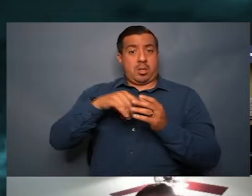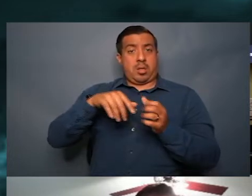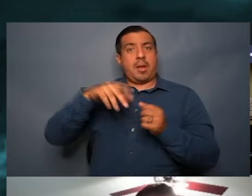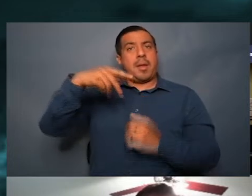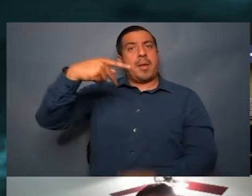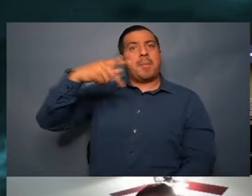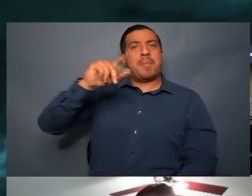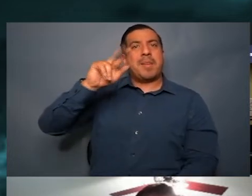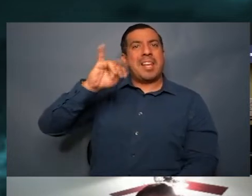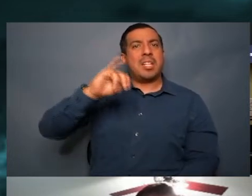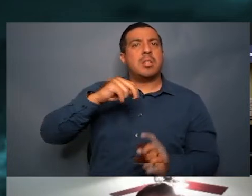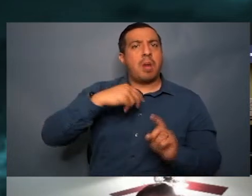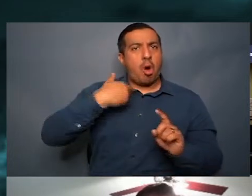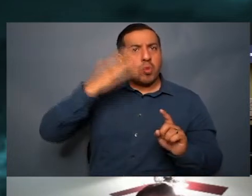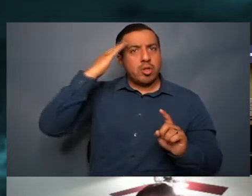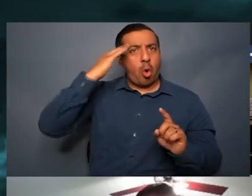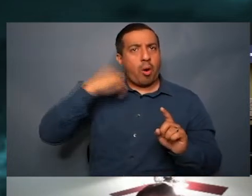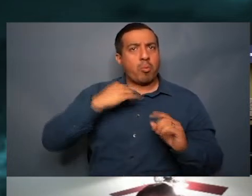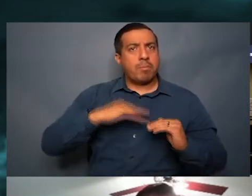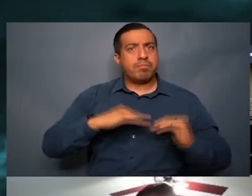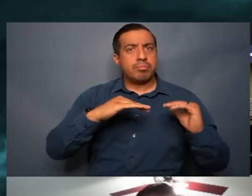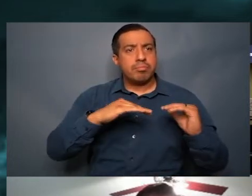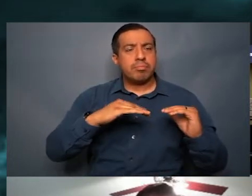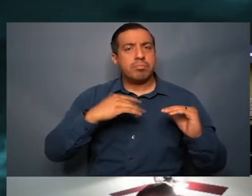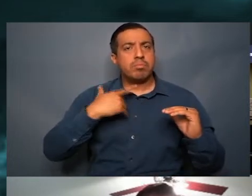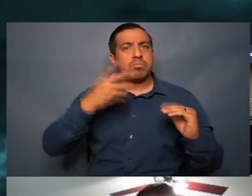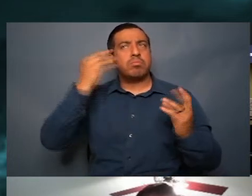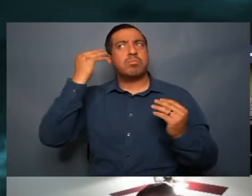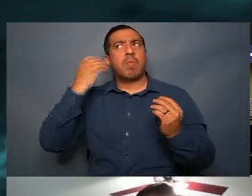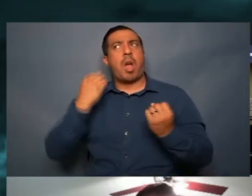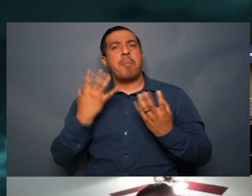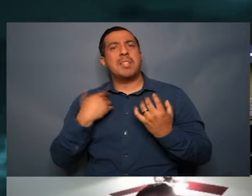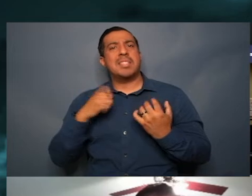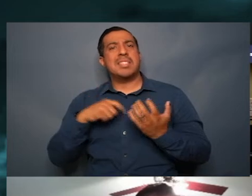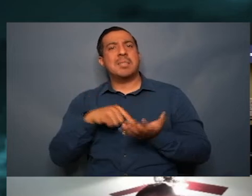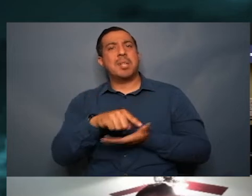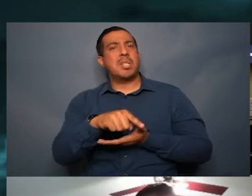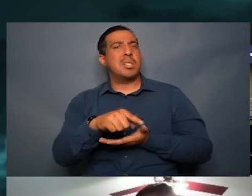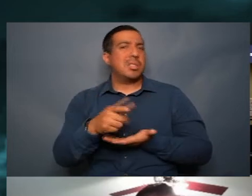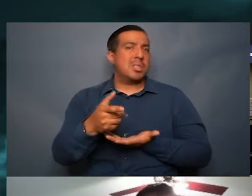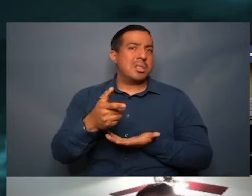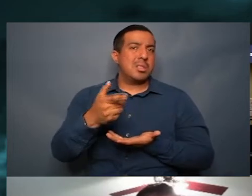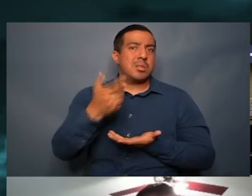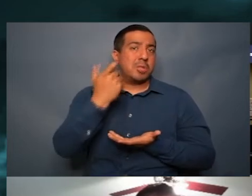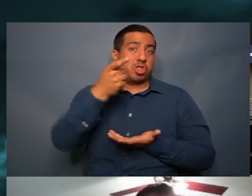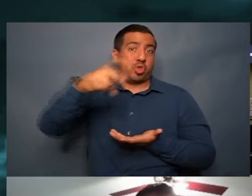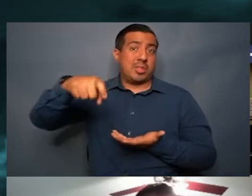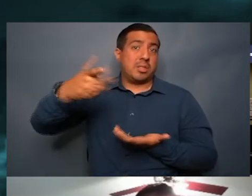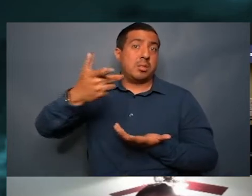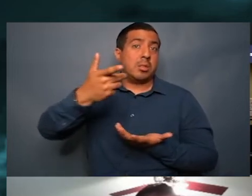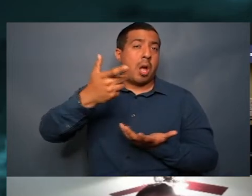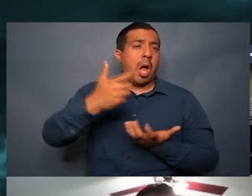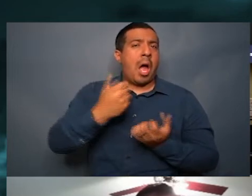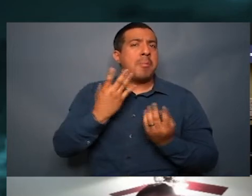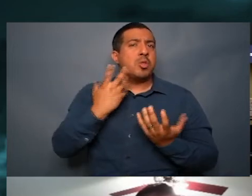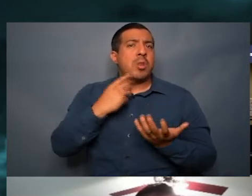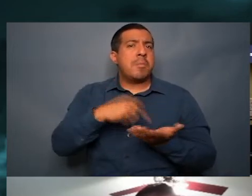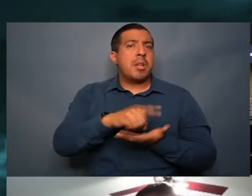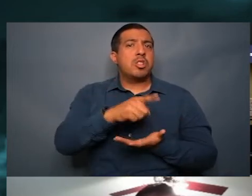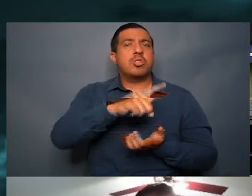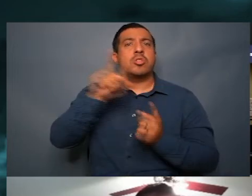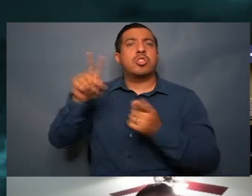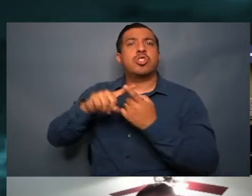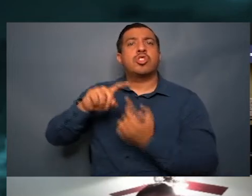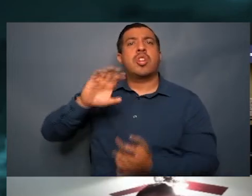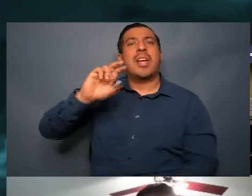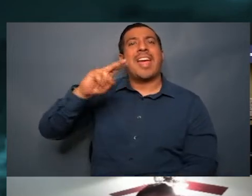and really I think the question is, how much am I going to pay? Because everybody needs it. is to go to our Harris County Flood